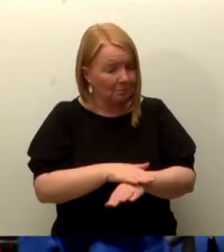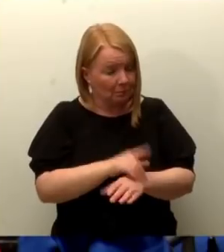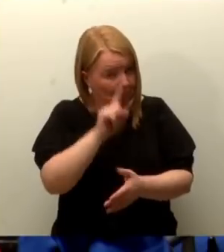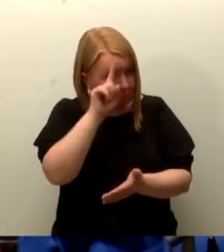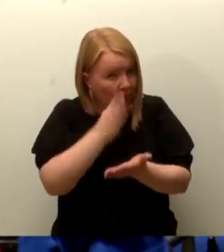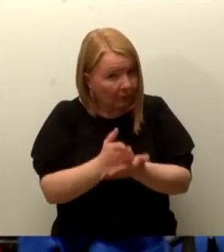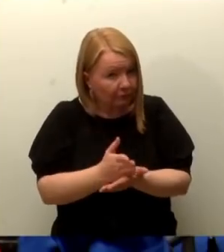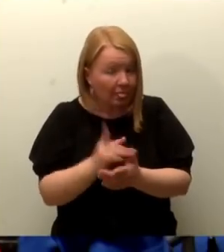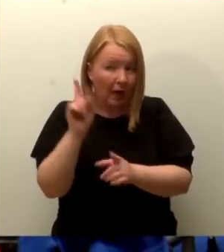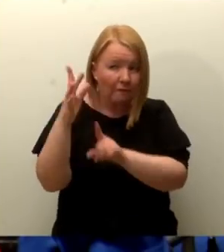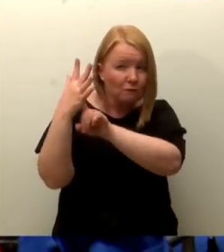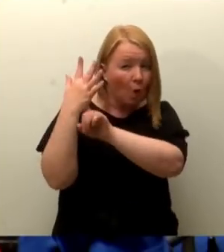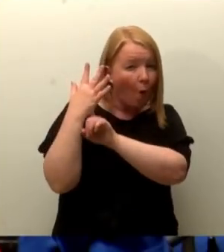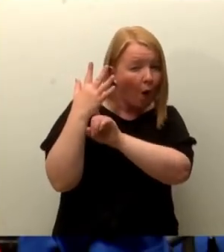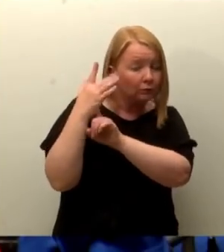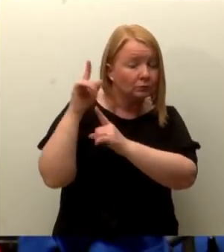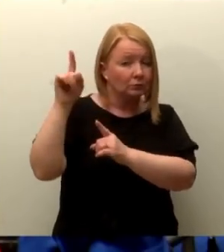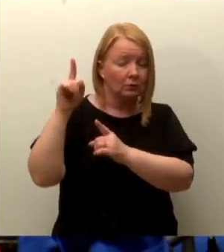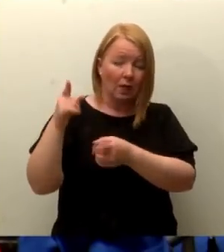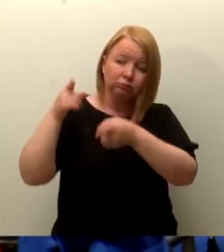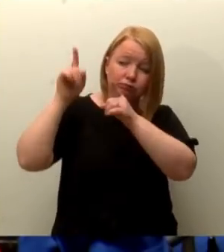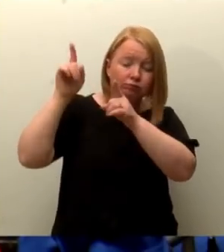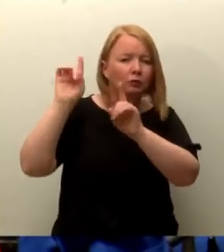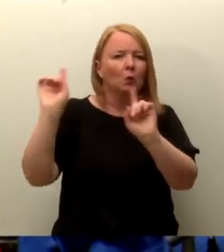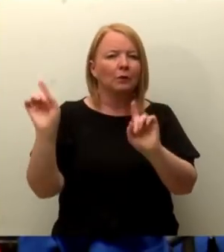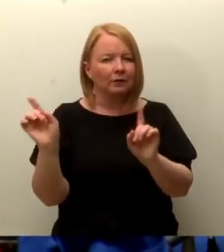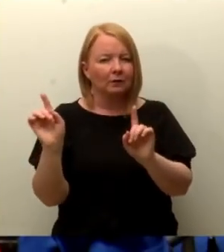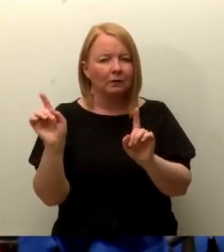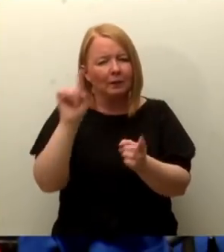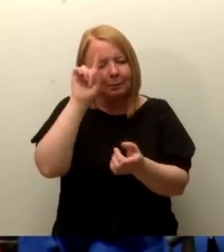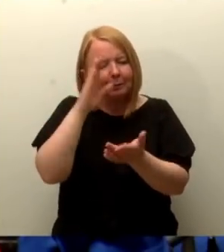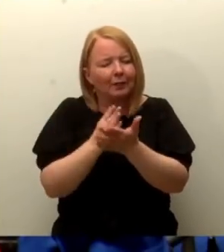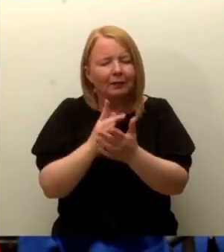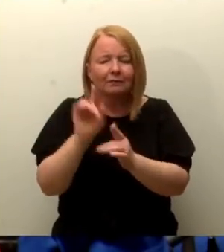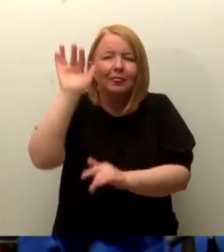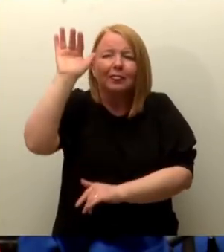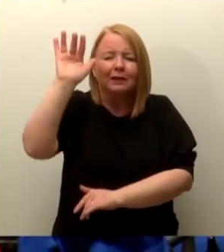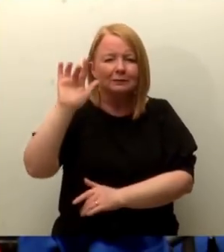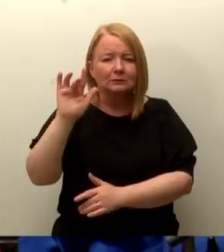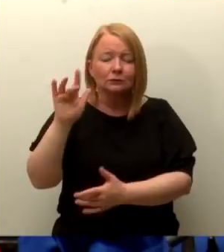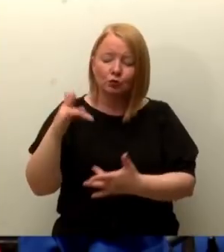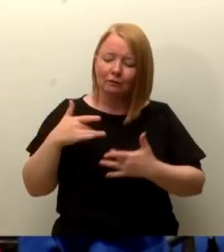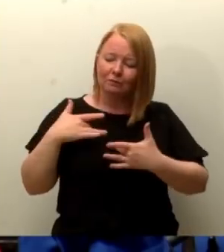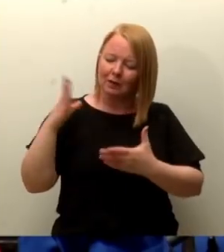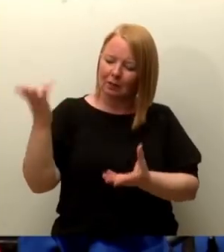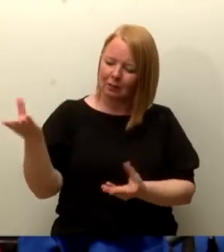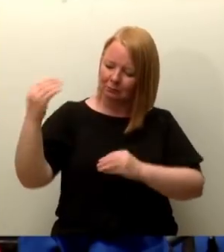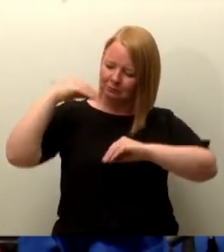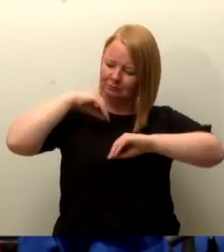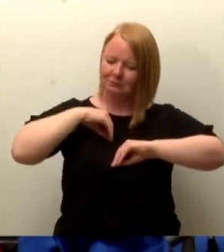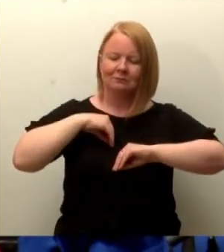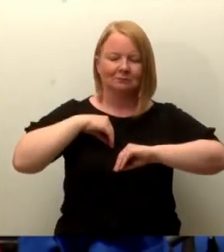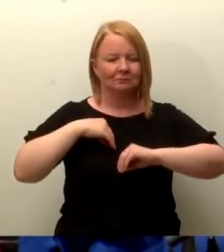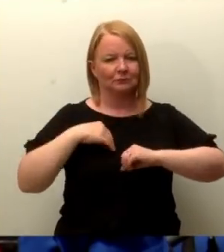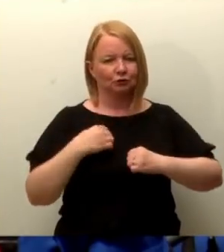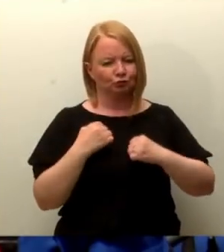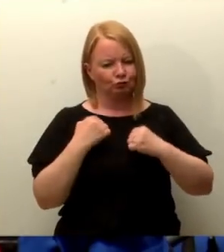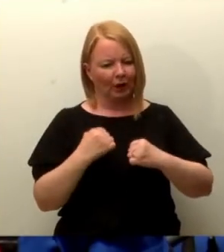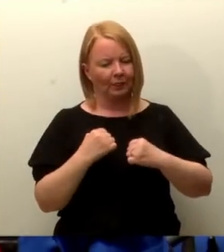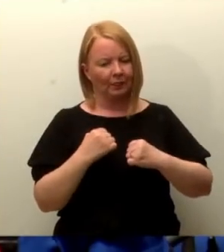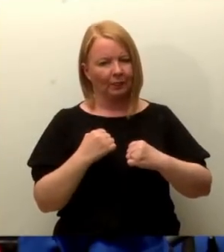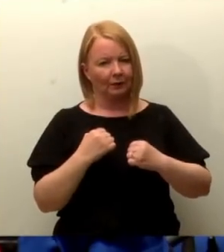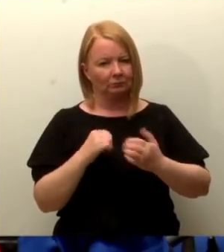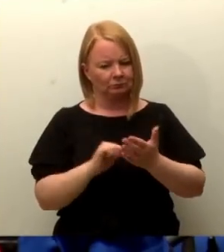that force, believe in that supernatural force, believe in God. Whatever that gives you the inner strength, whatever that gives you